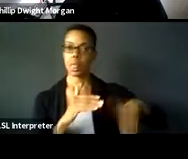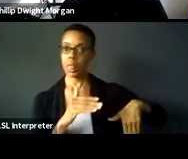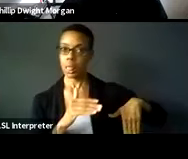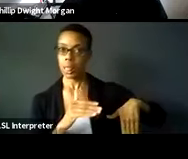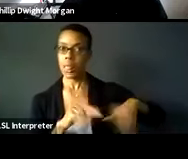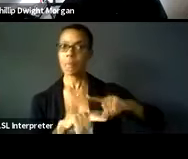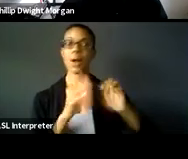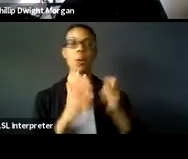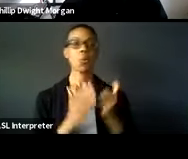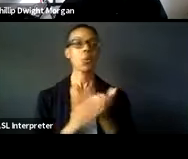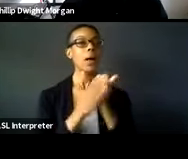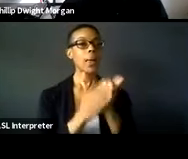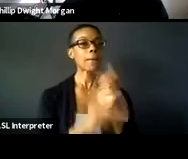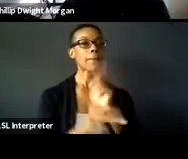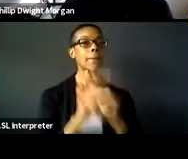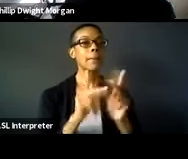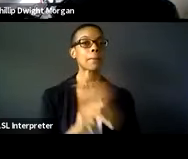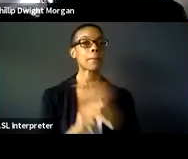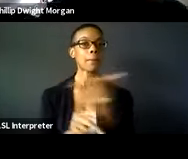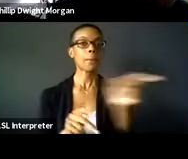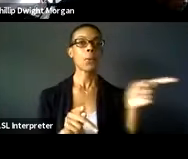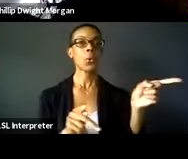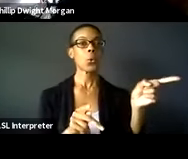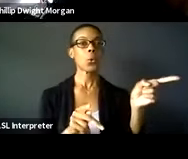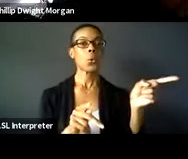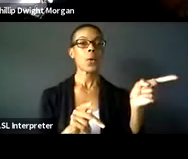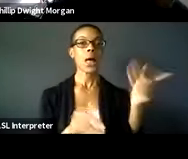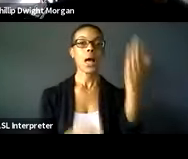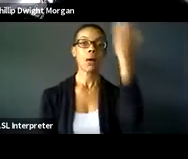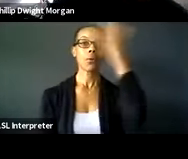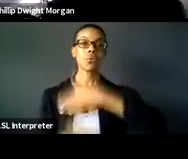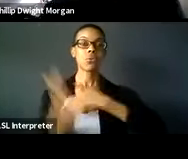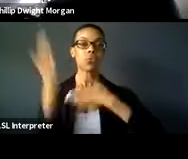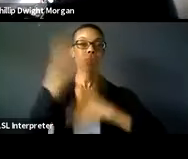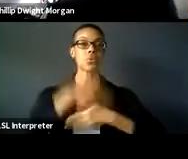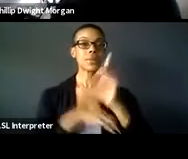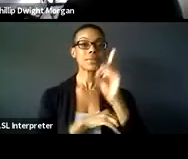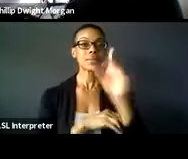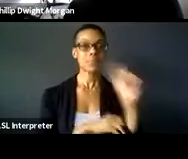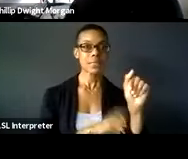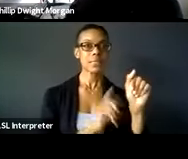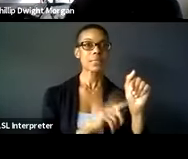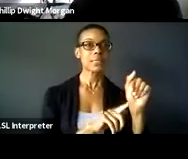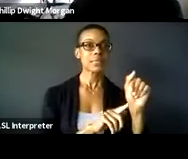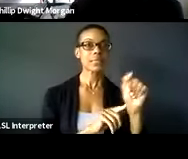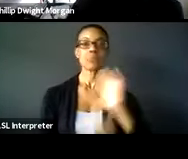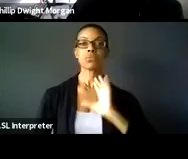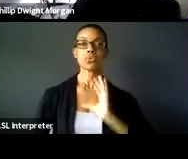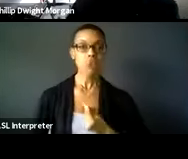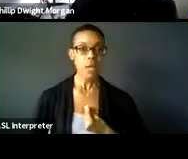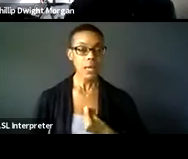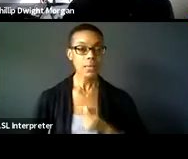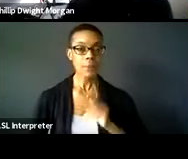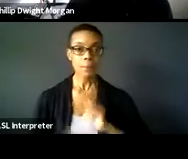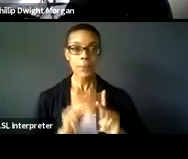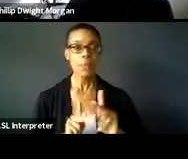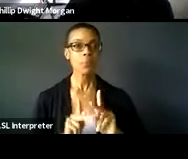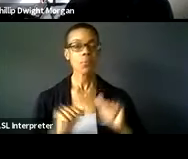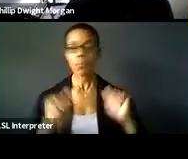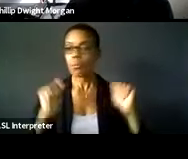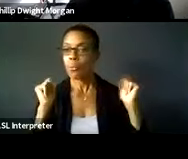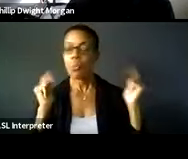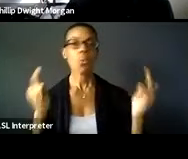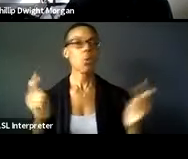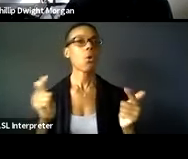folks who have hidden or visible disabilities, trans folks, everyone, so that we will see people